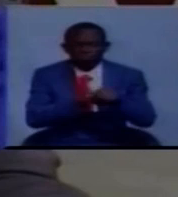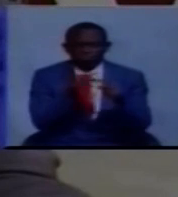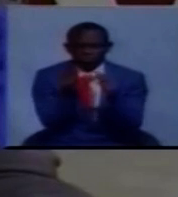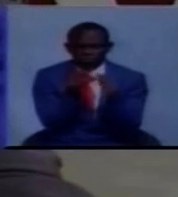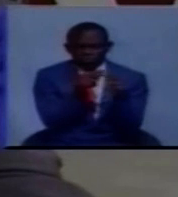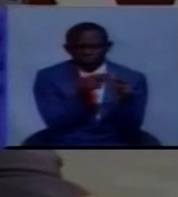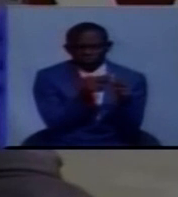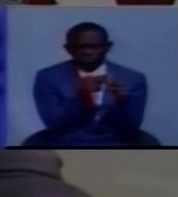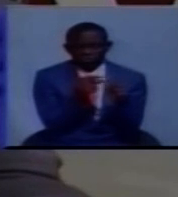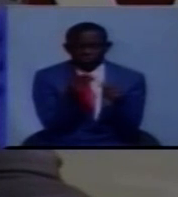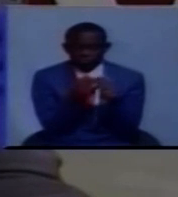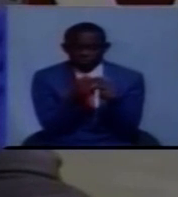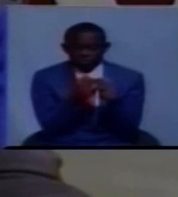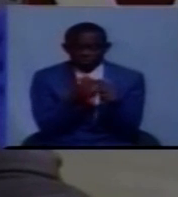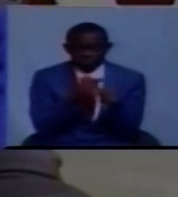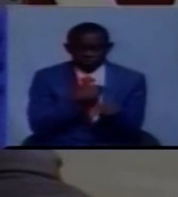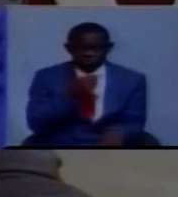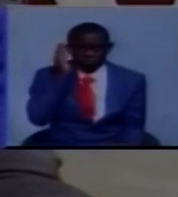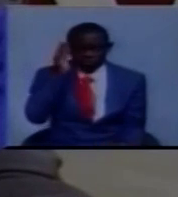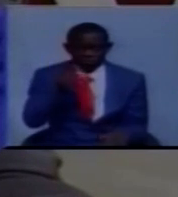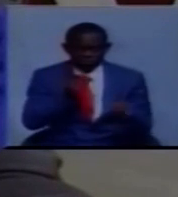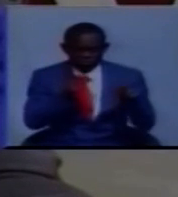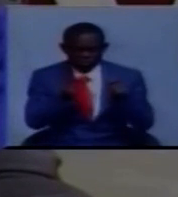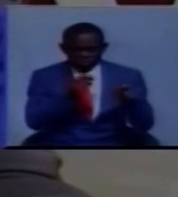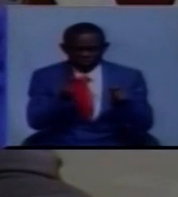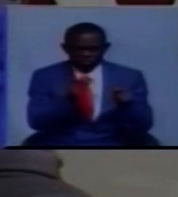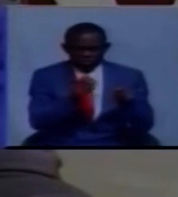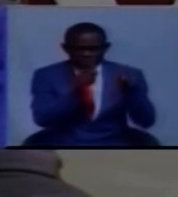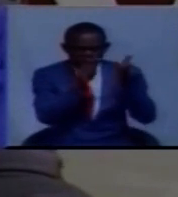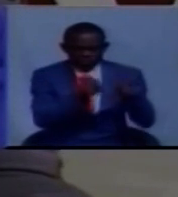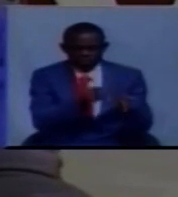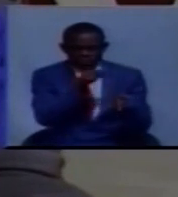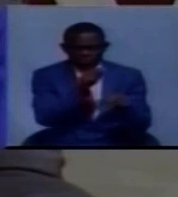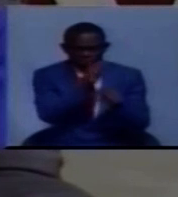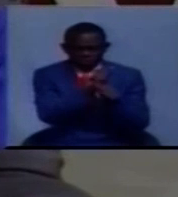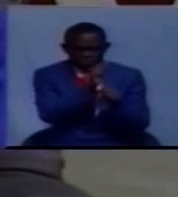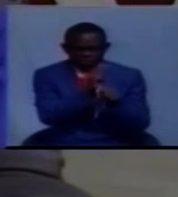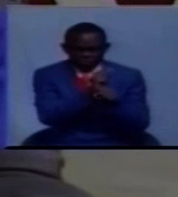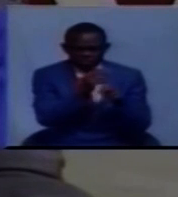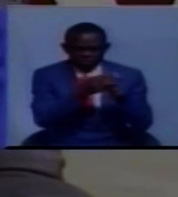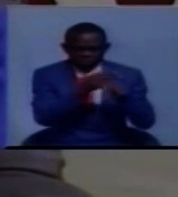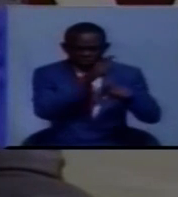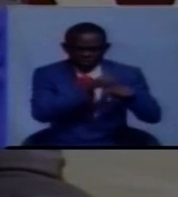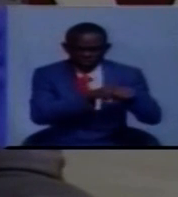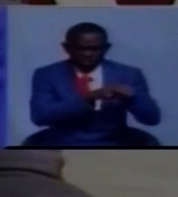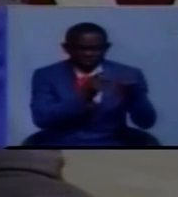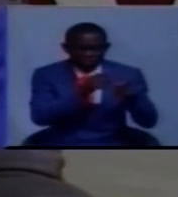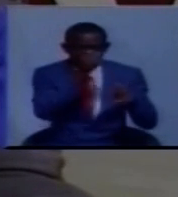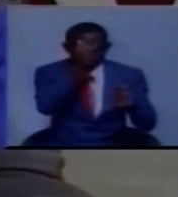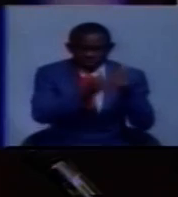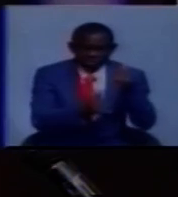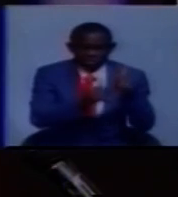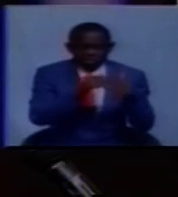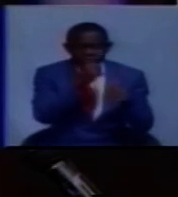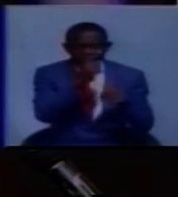deal with somebody who has worked, who is on a short-term contract. After that short-term contract has come to an end. After a long-term